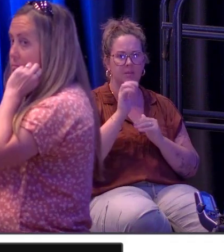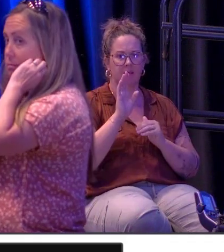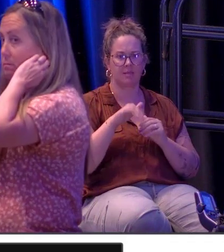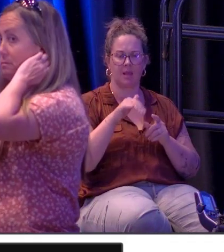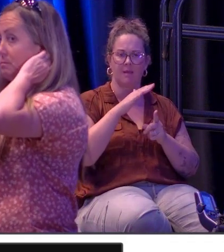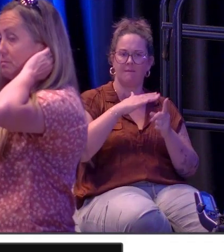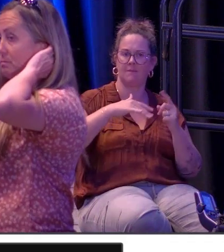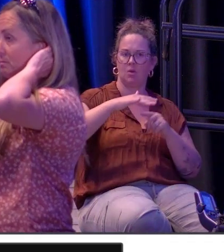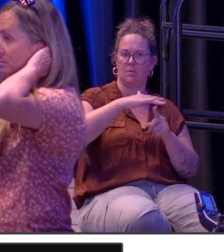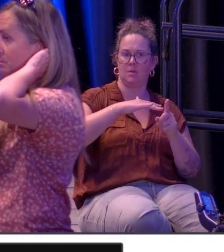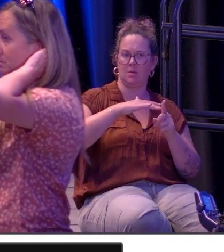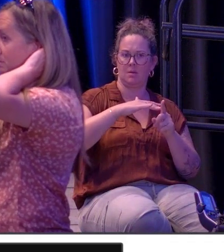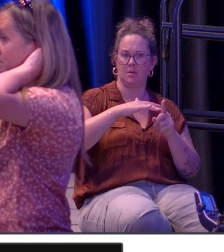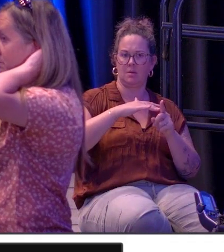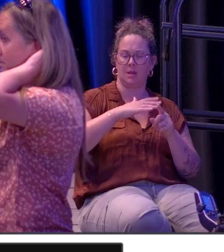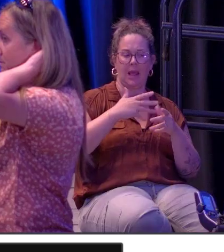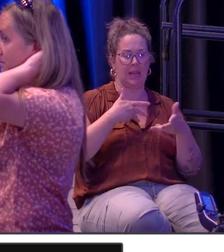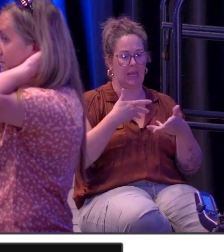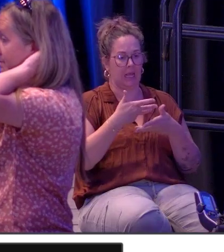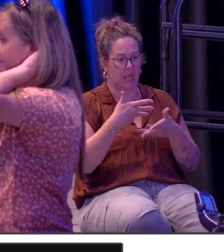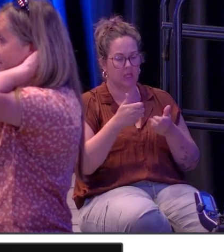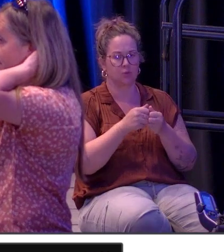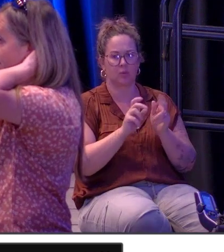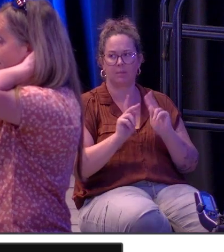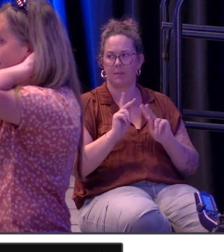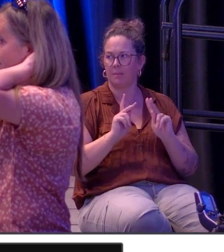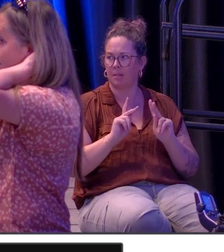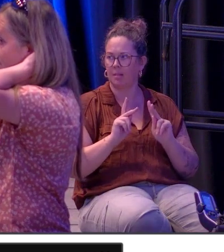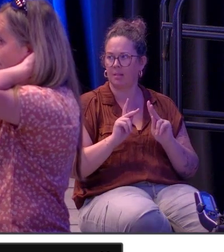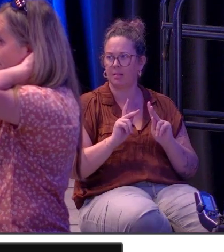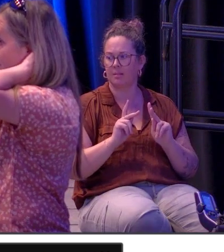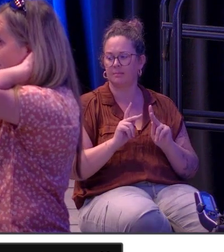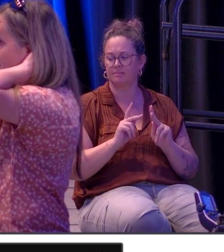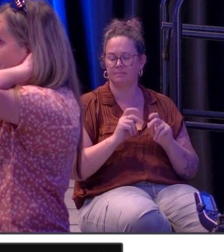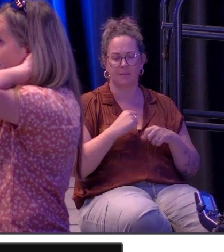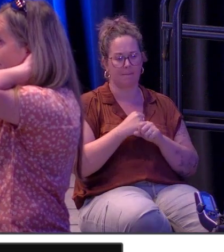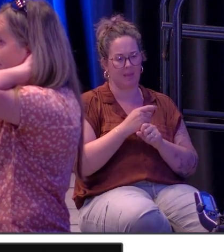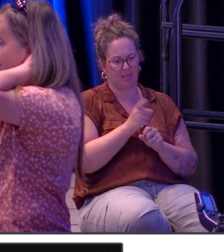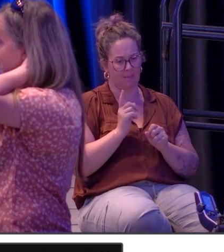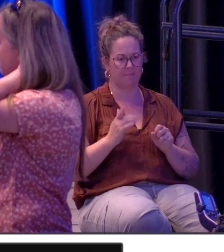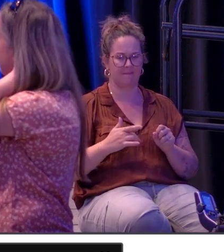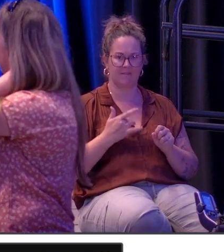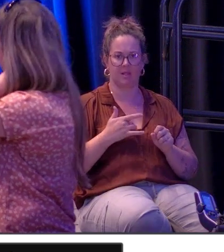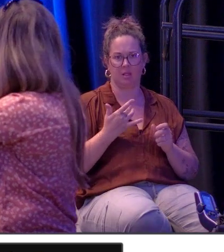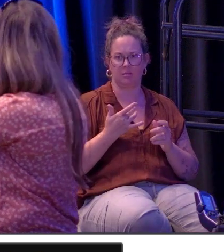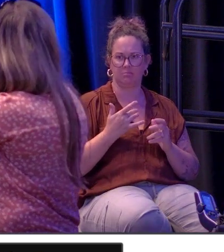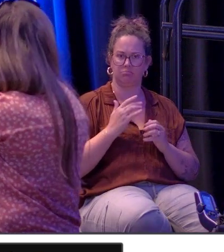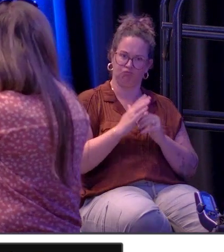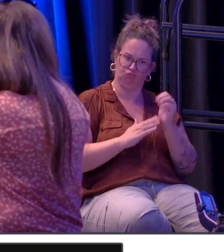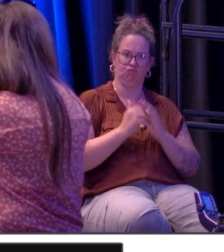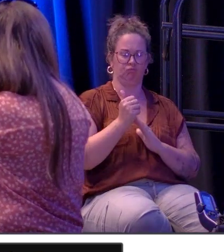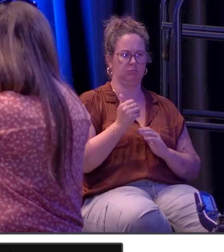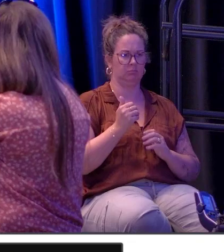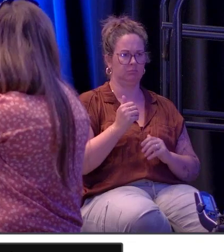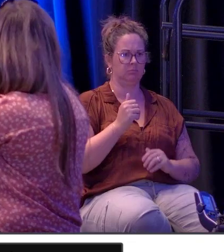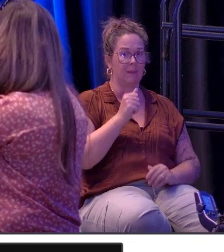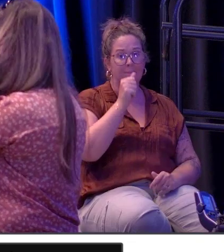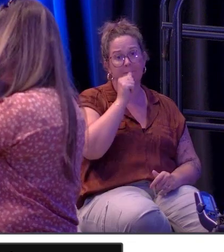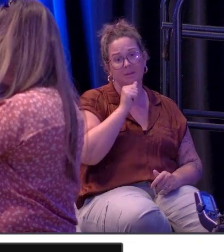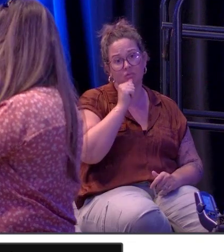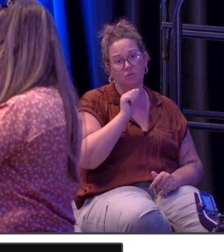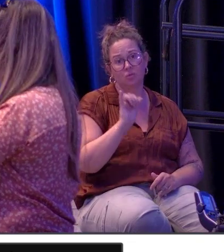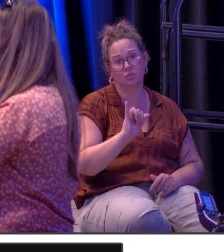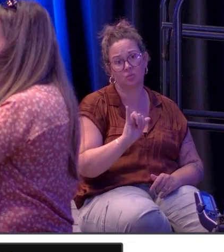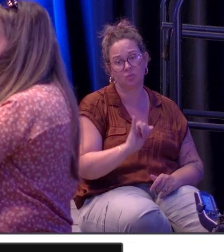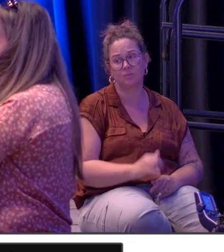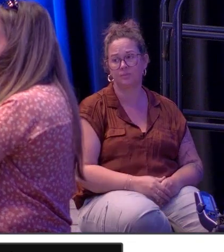and engage with them and make them feel, and be patient too. So that's all right.